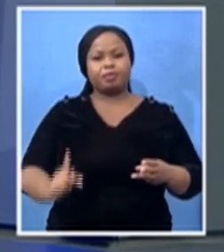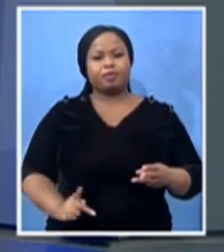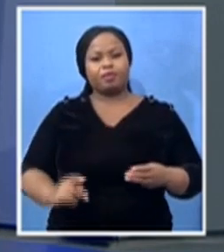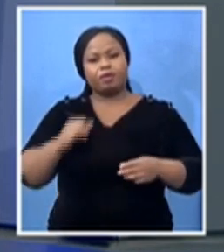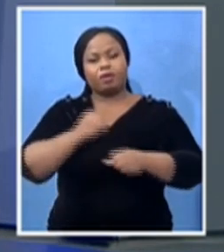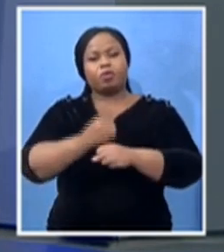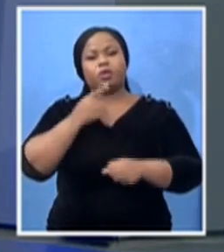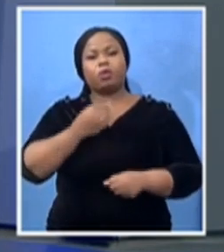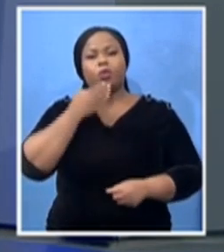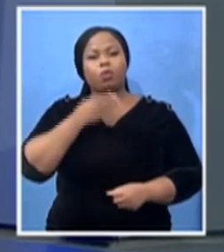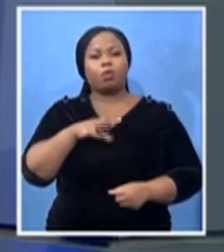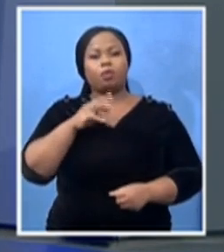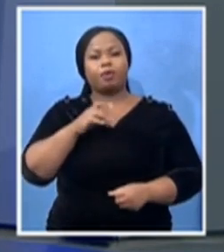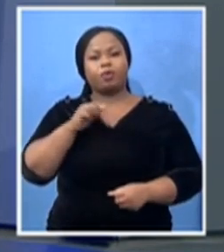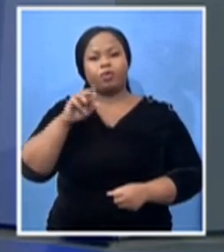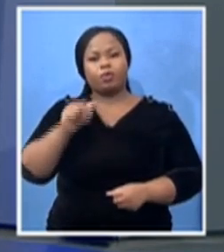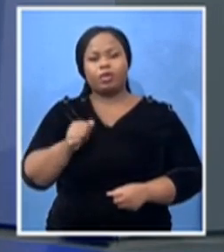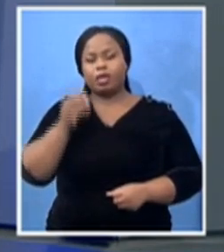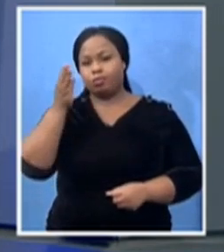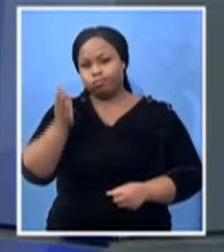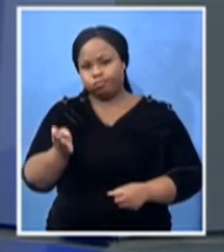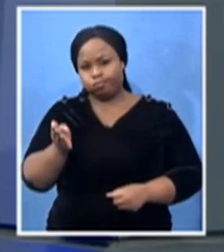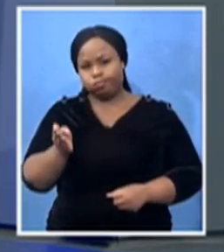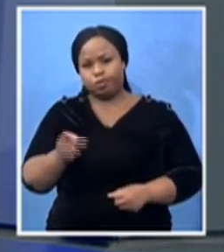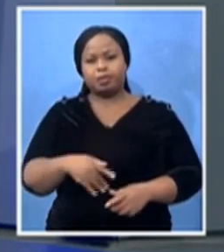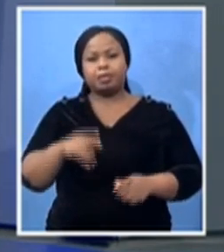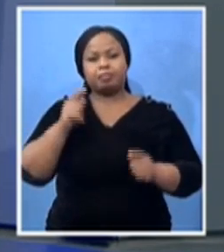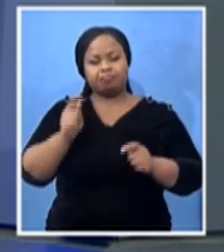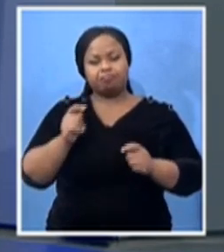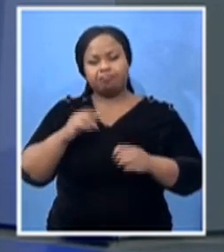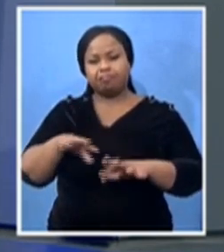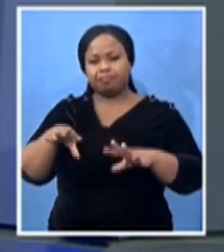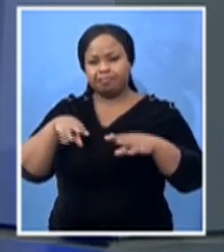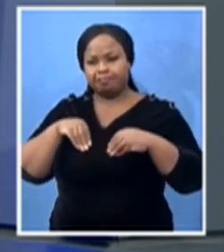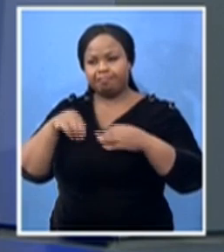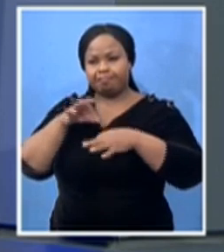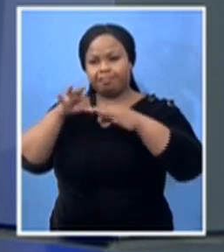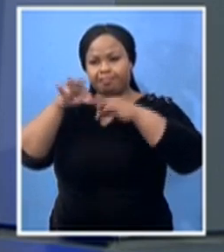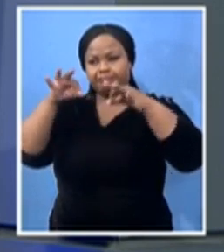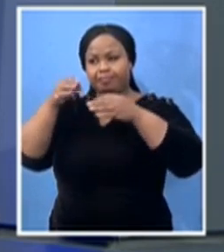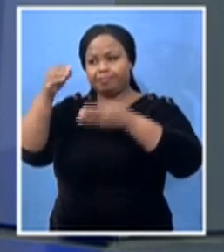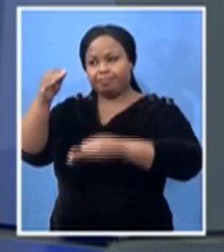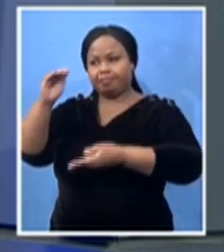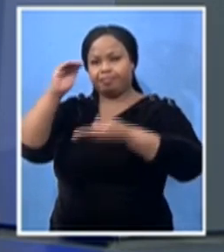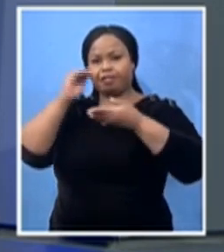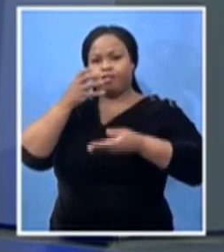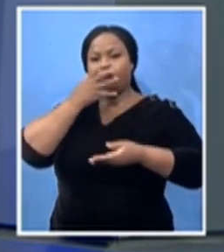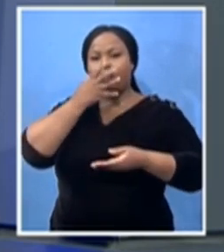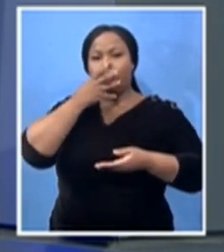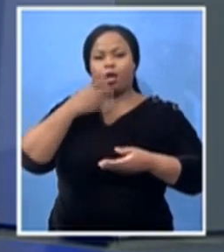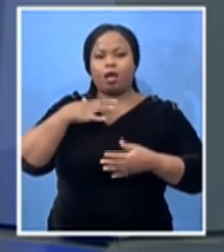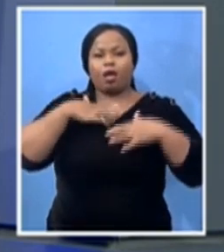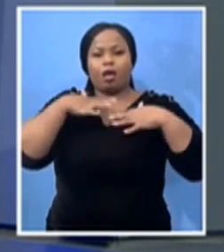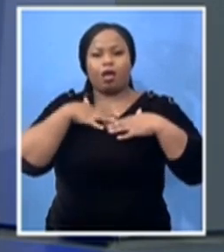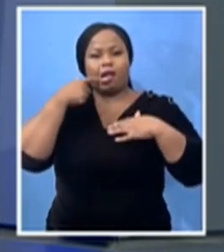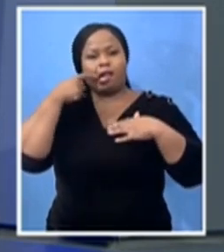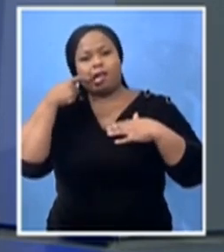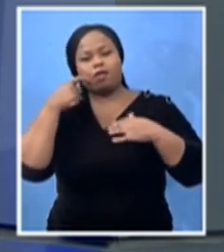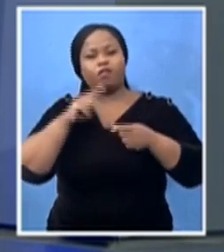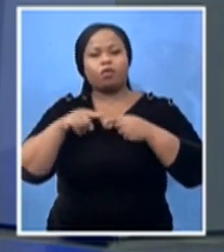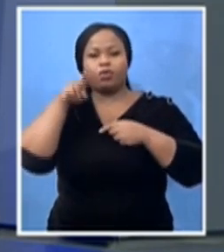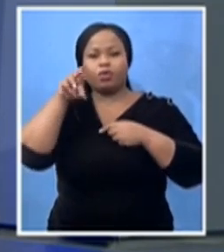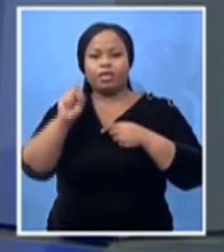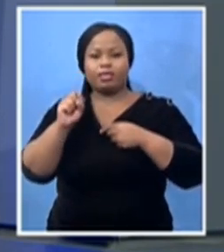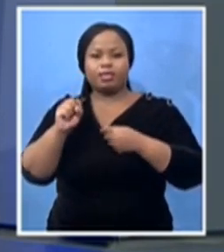are acknowledging a gift of ventilators that has come through from the United States in the fight against